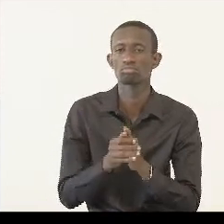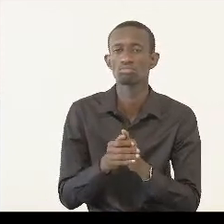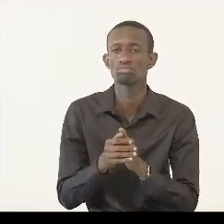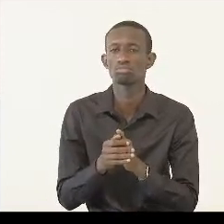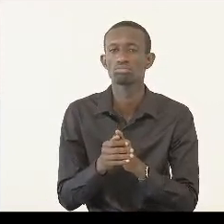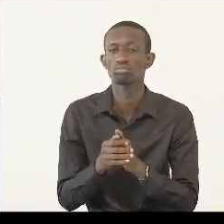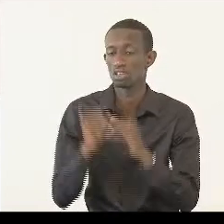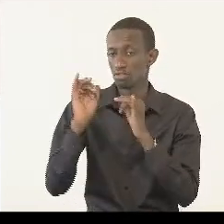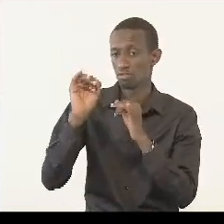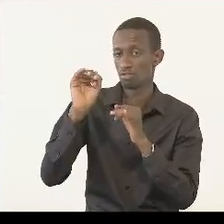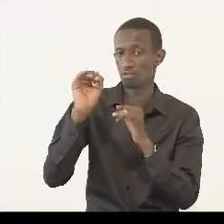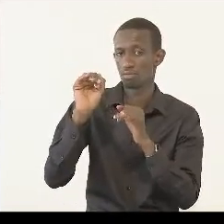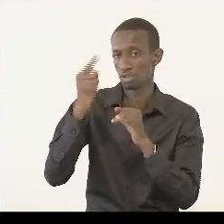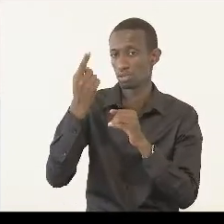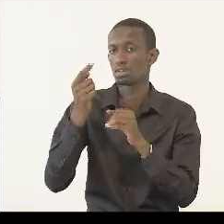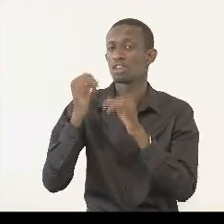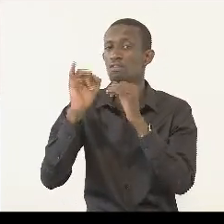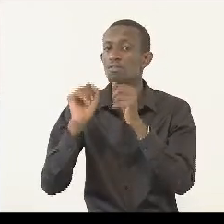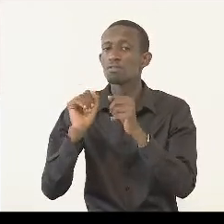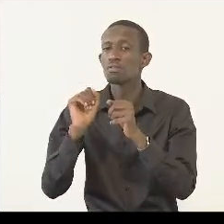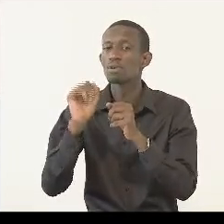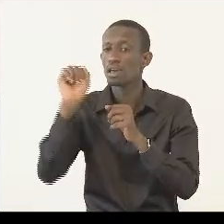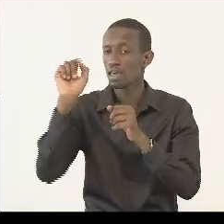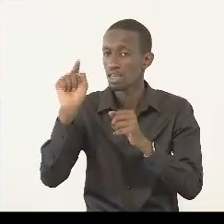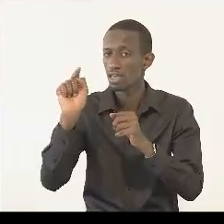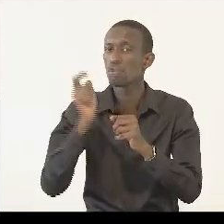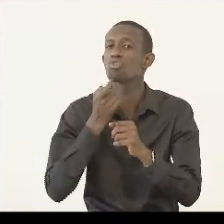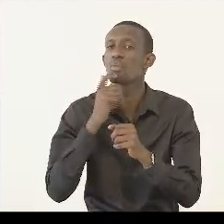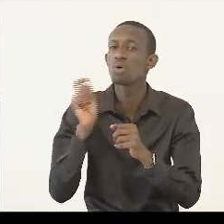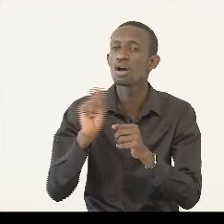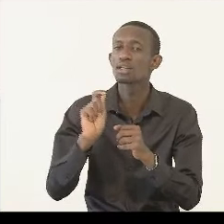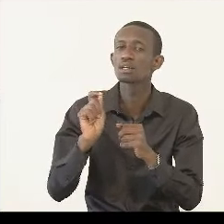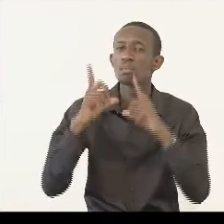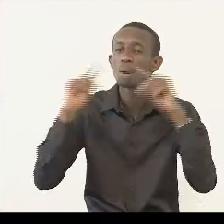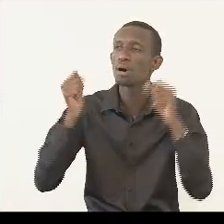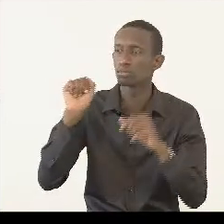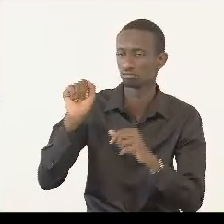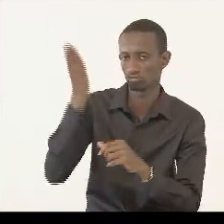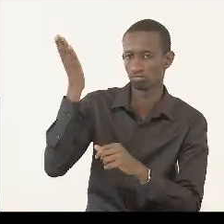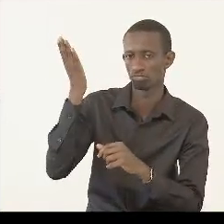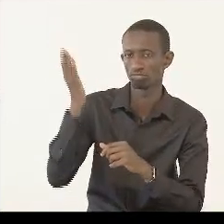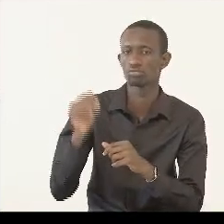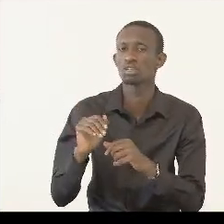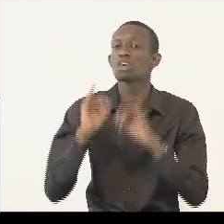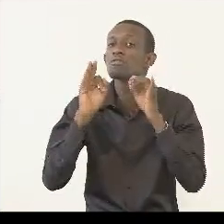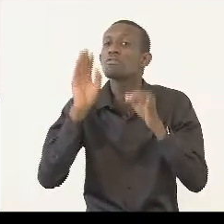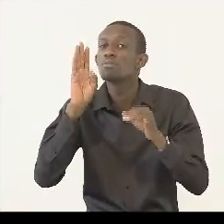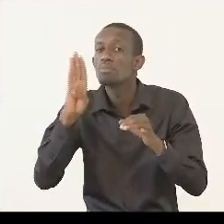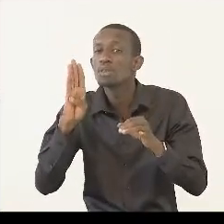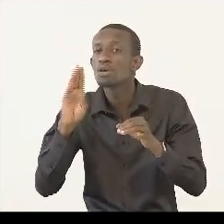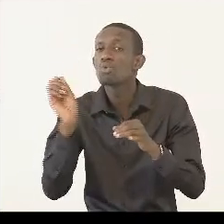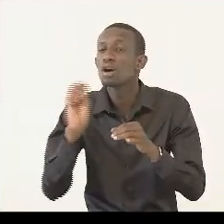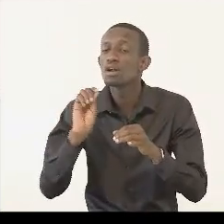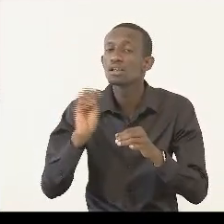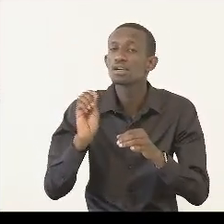So if it's A, would I have to write my A here? If it's B, would I have to write my B here? 1. The